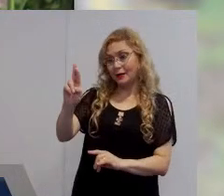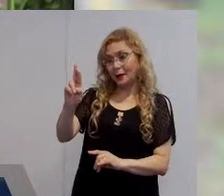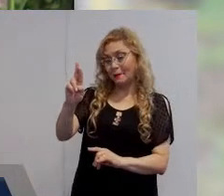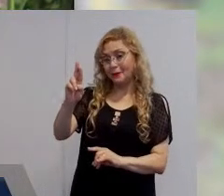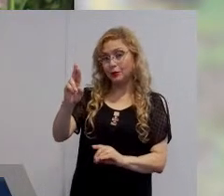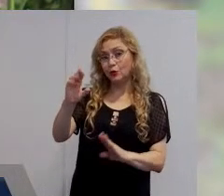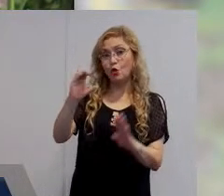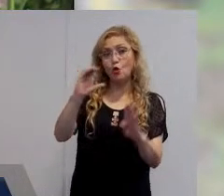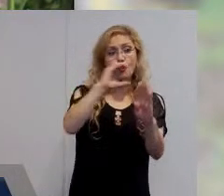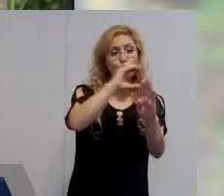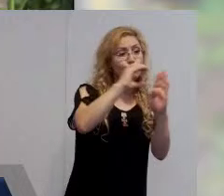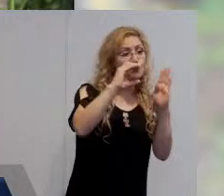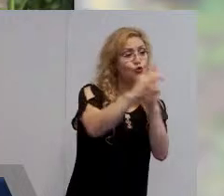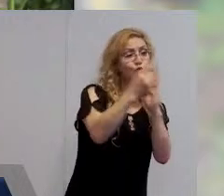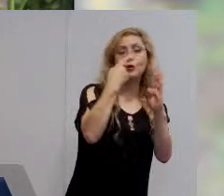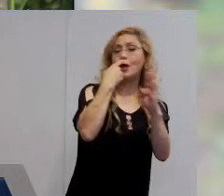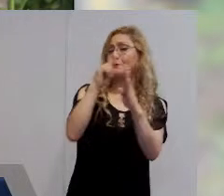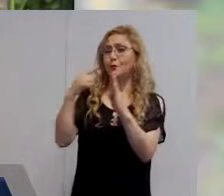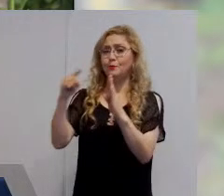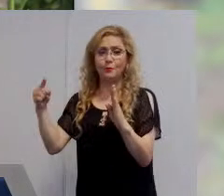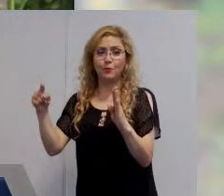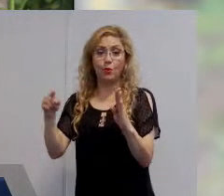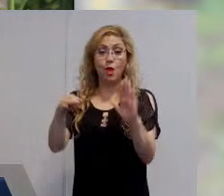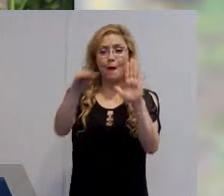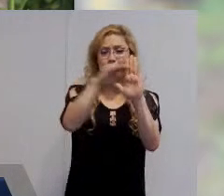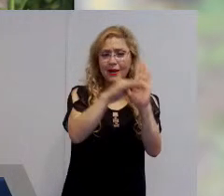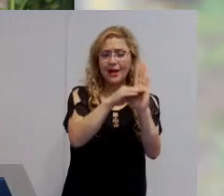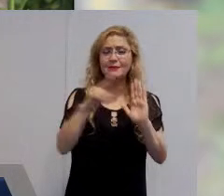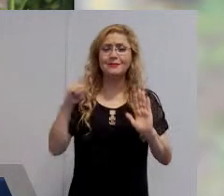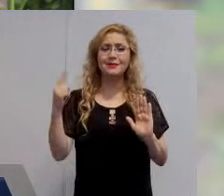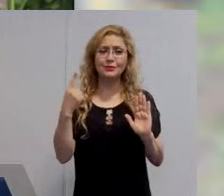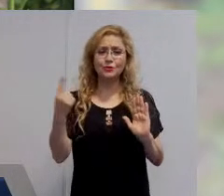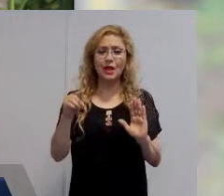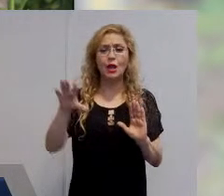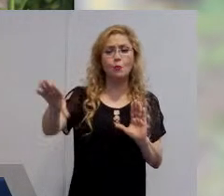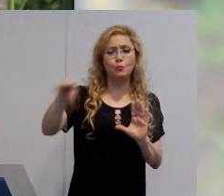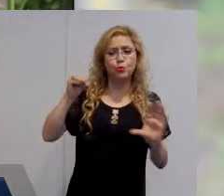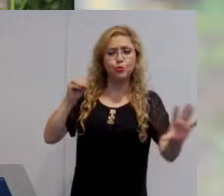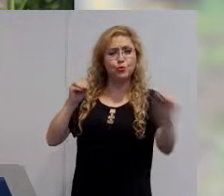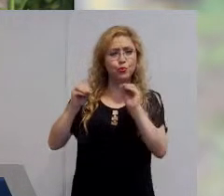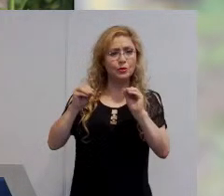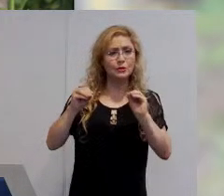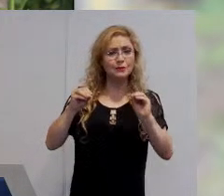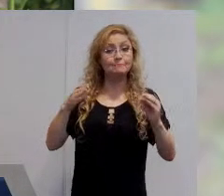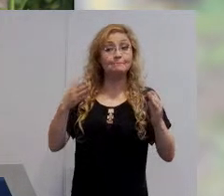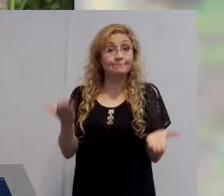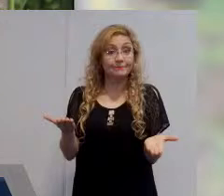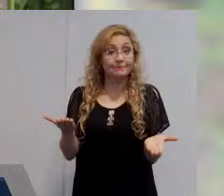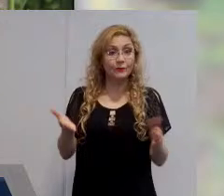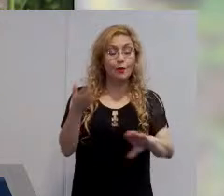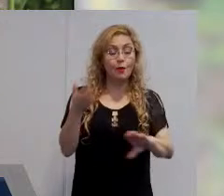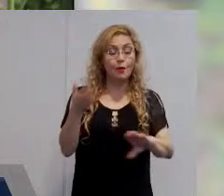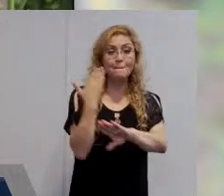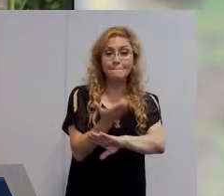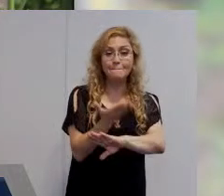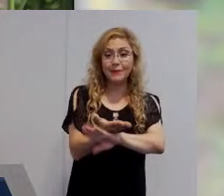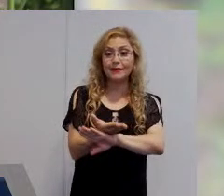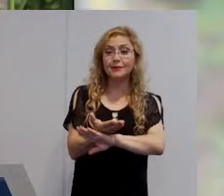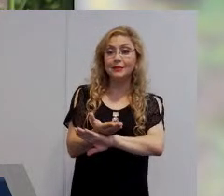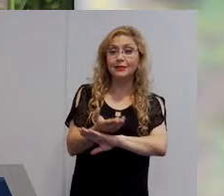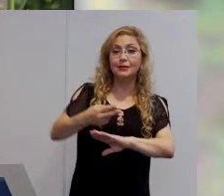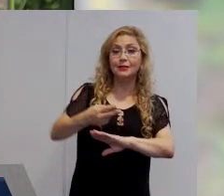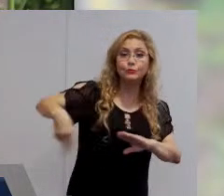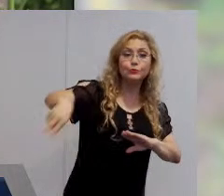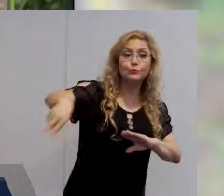must respect interculturality. We have a national plan to rescue, and as